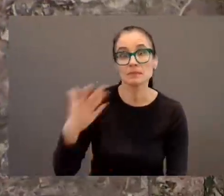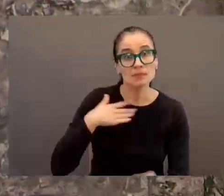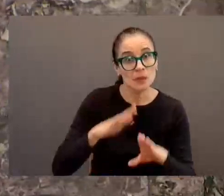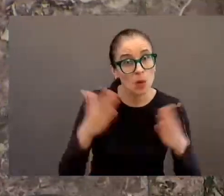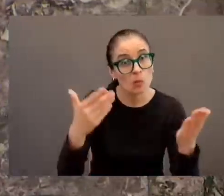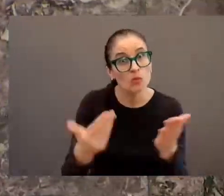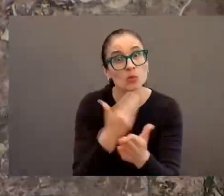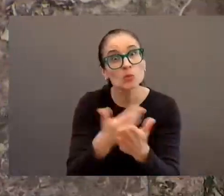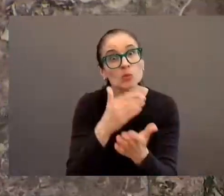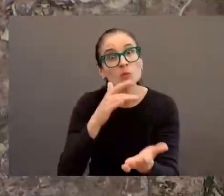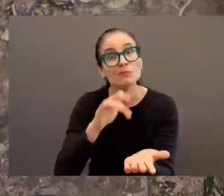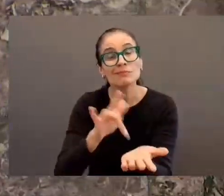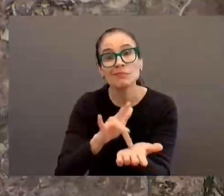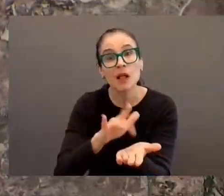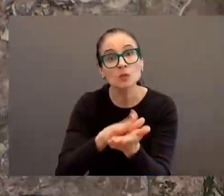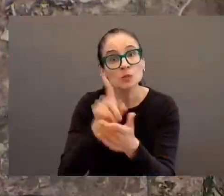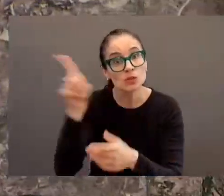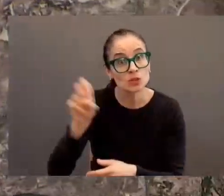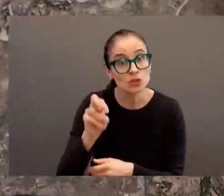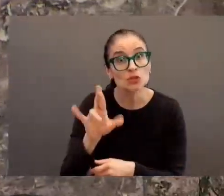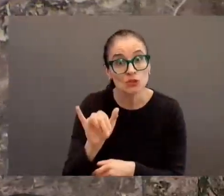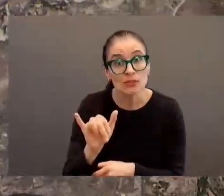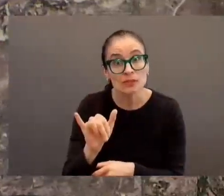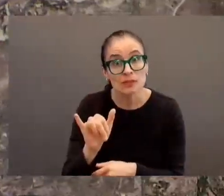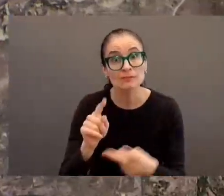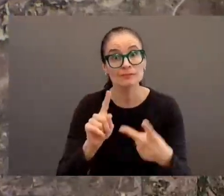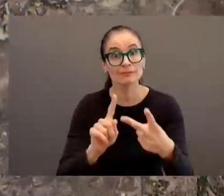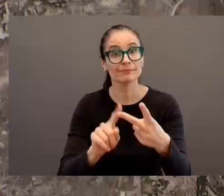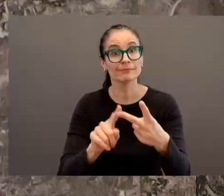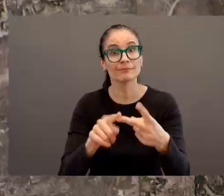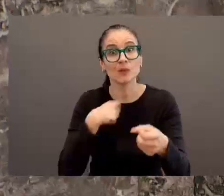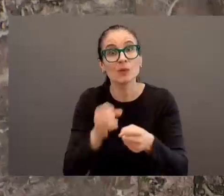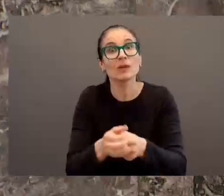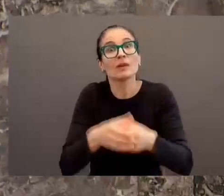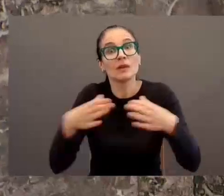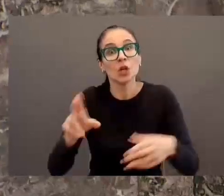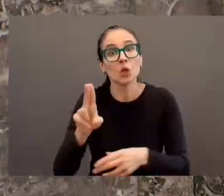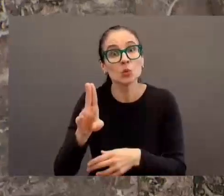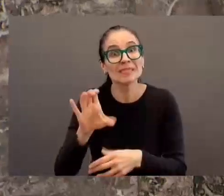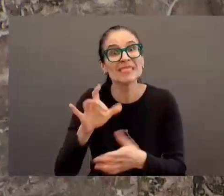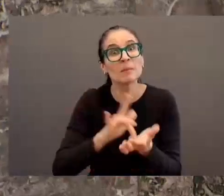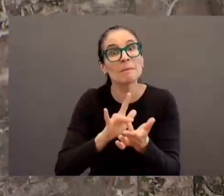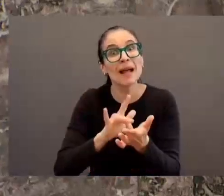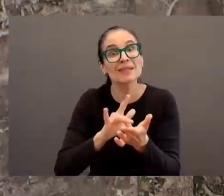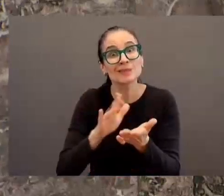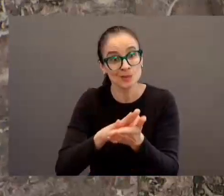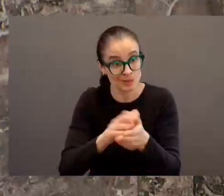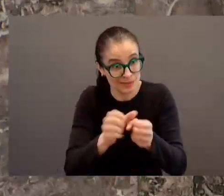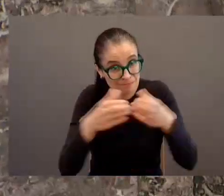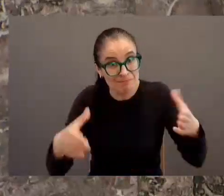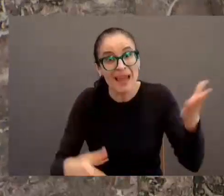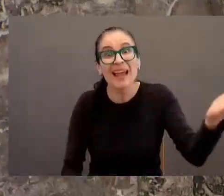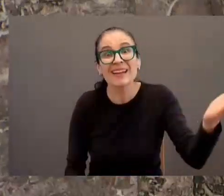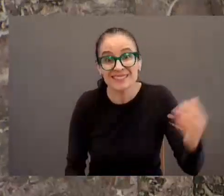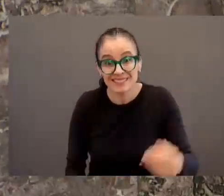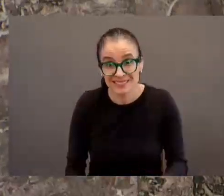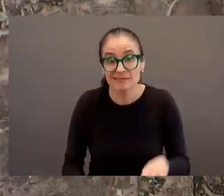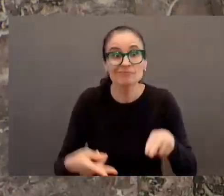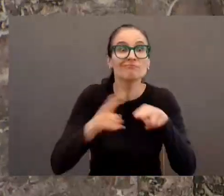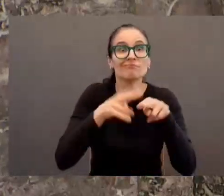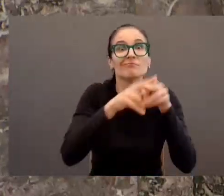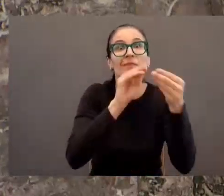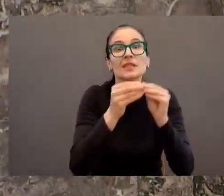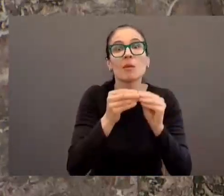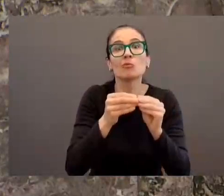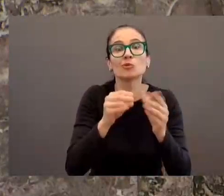Speaker, adding more seats at UBC's medical school, Mr. Speaker, making it easier for physicians to move to British